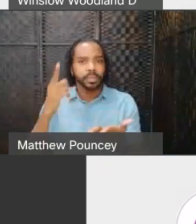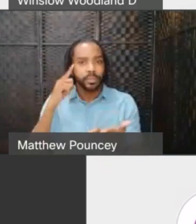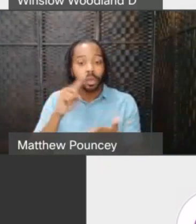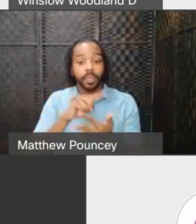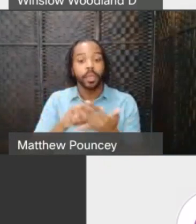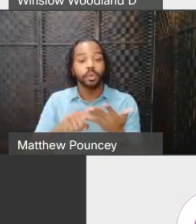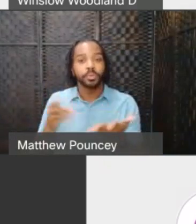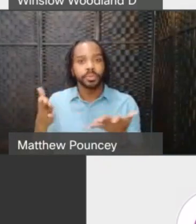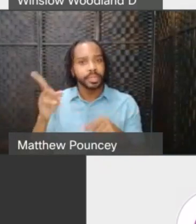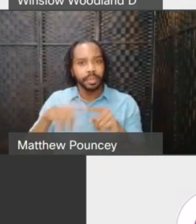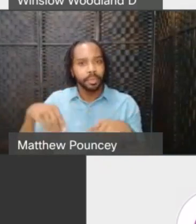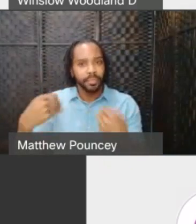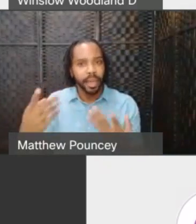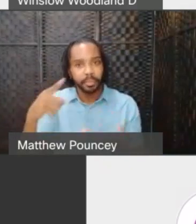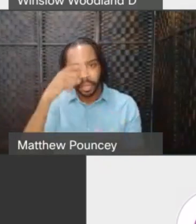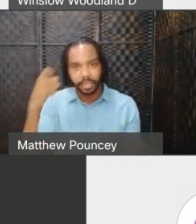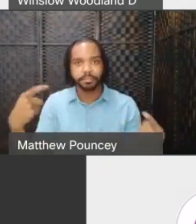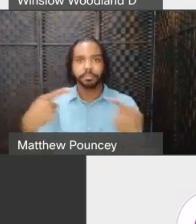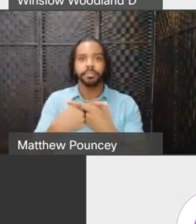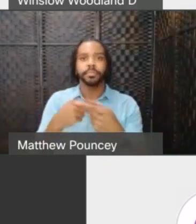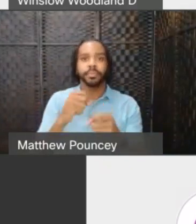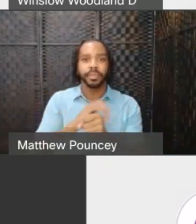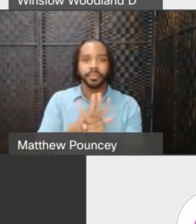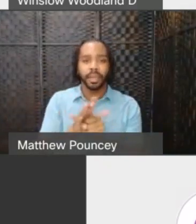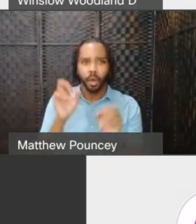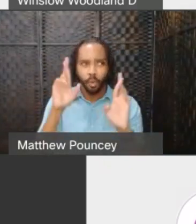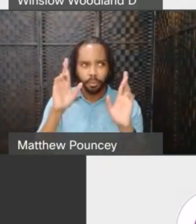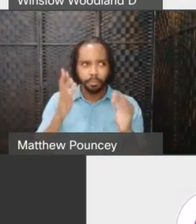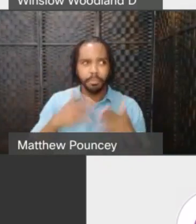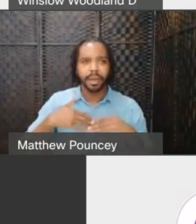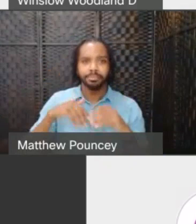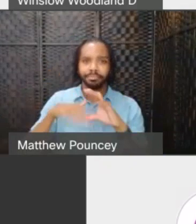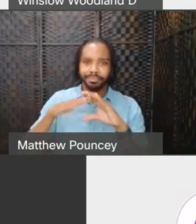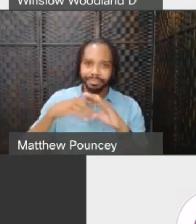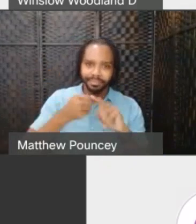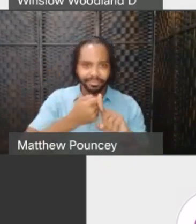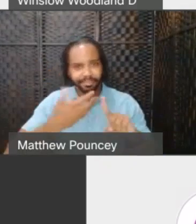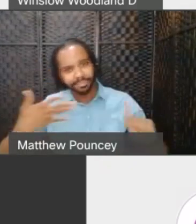be provided due to the pandemic. I hope that long explanation was clear.